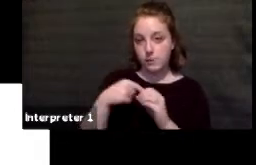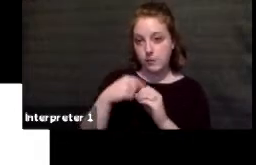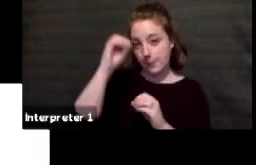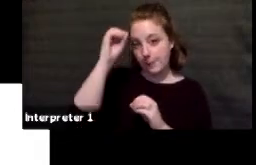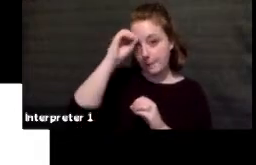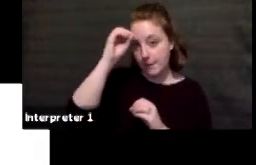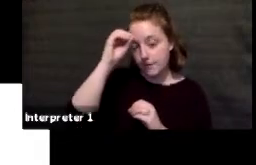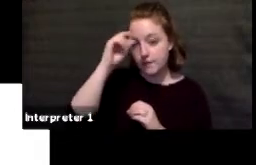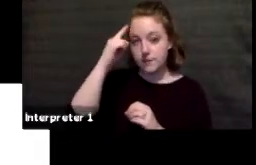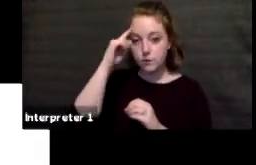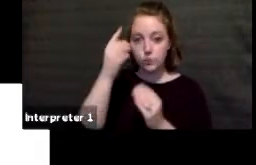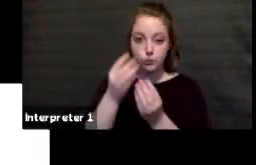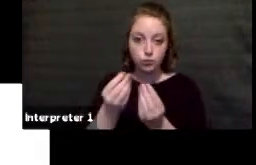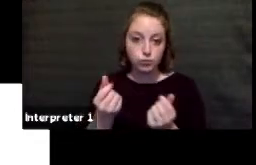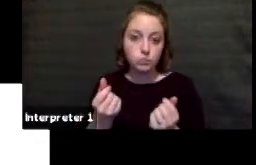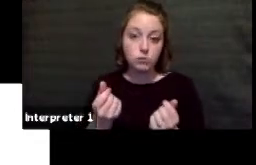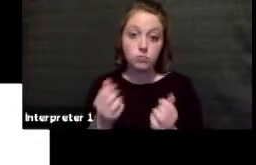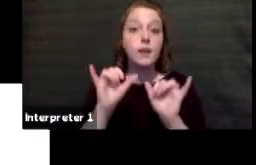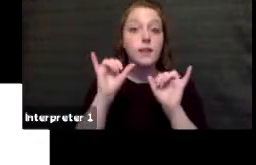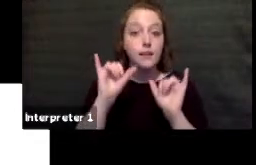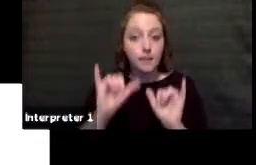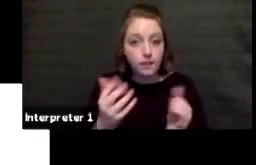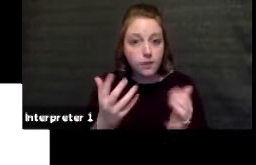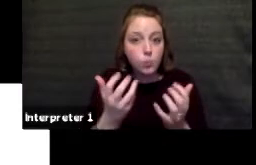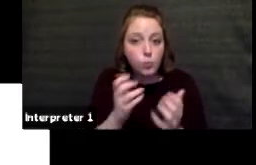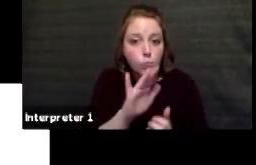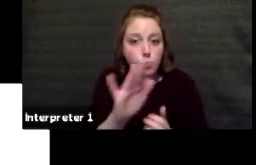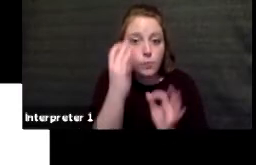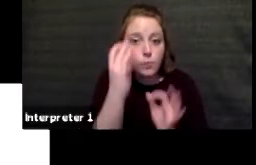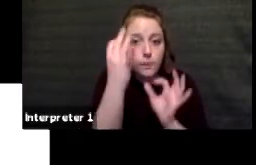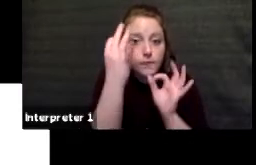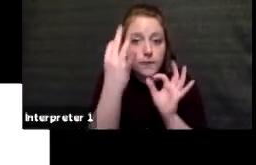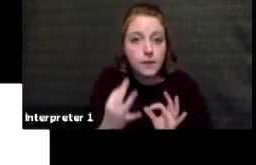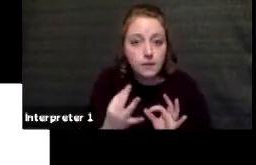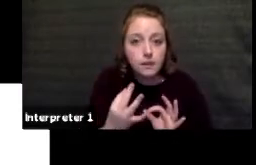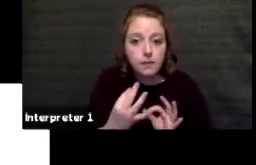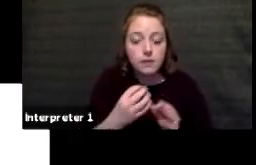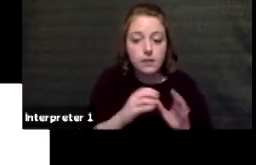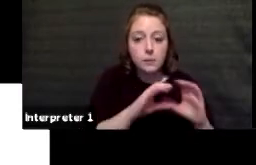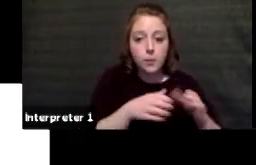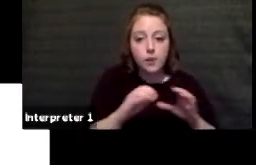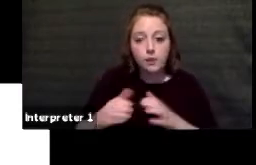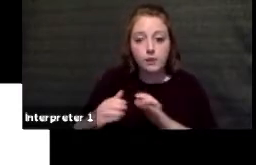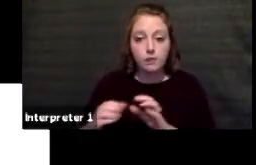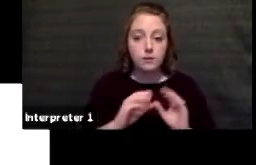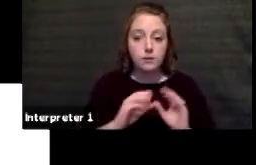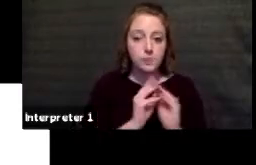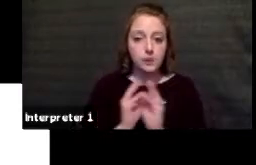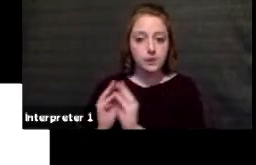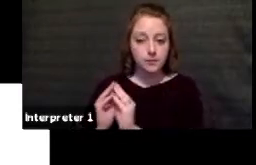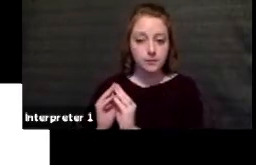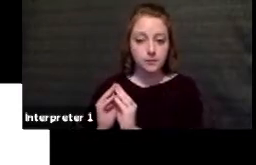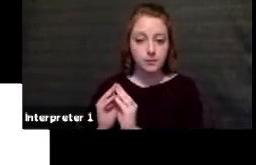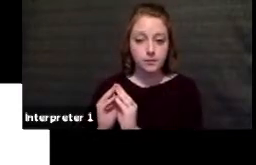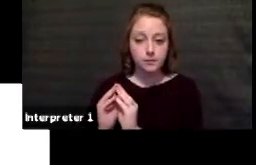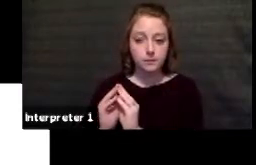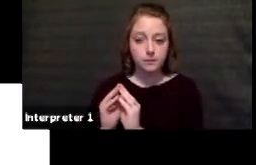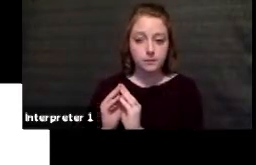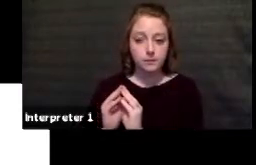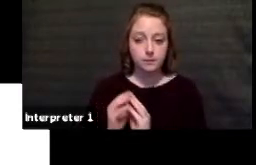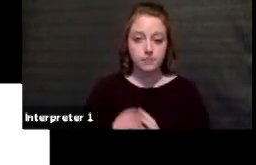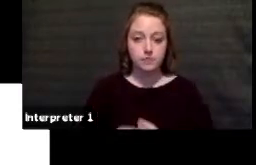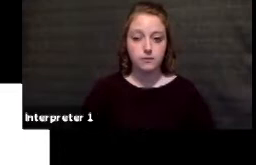solutions. And that's really what we want to hear here in the breakout, uh, as we look at, uh, yes, looking at